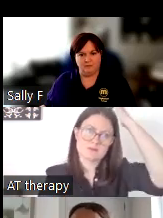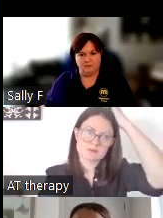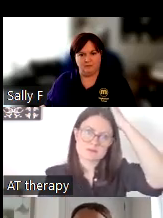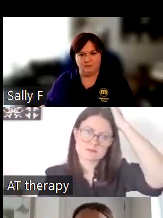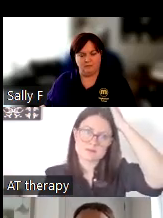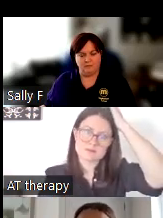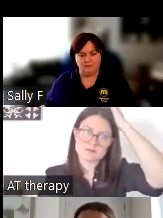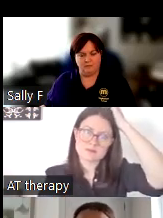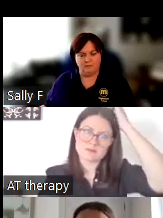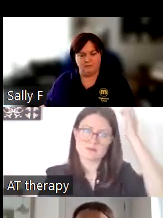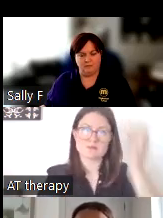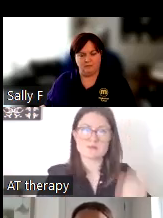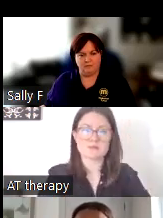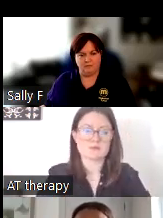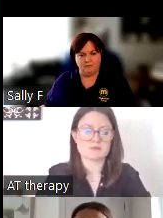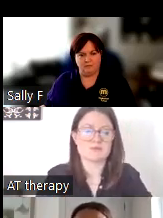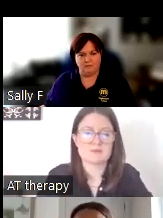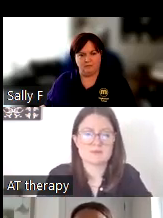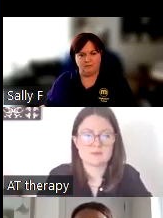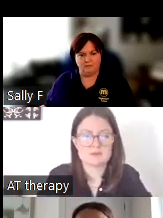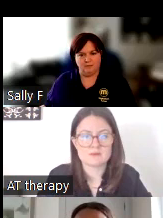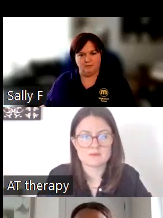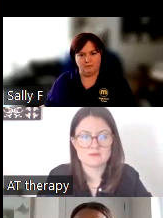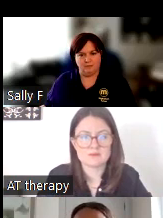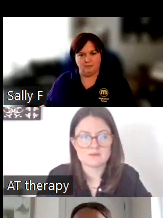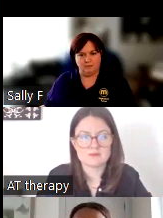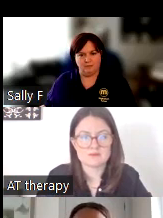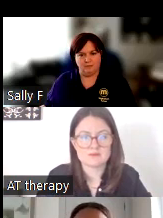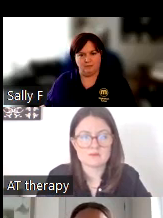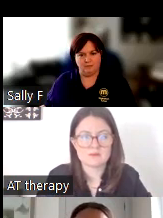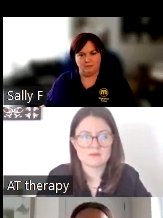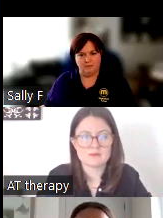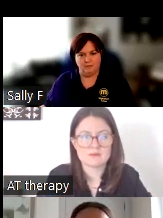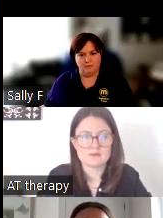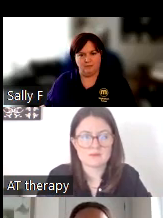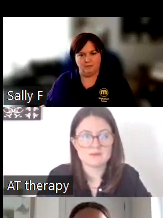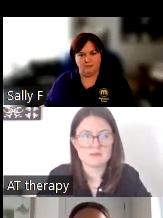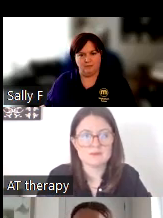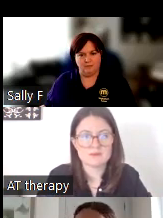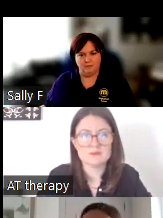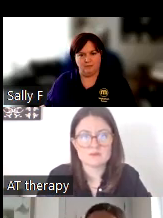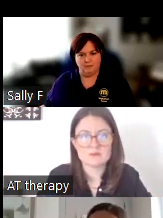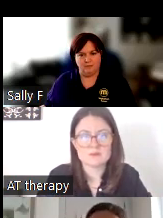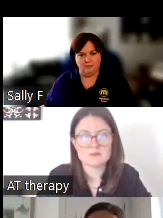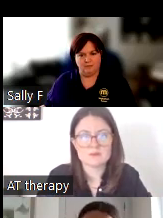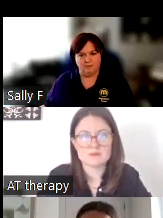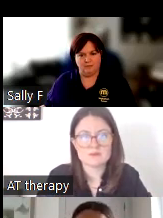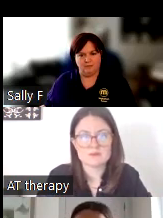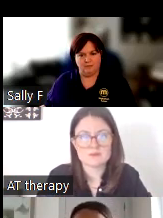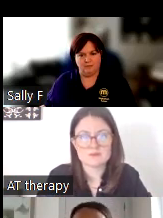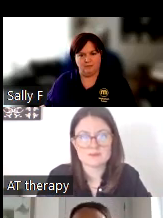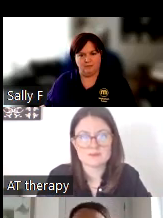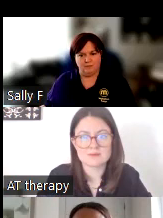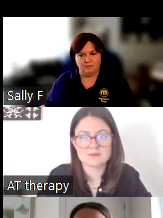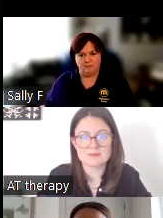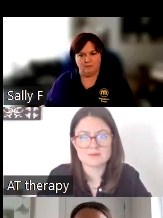positive. And they found that they had better vocabularies as well when compared to children from non-signing families. Makaton have also done some research,